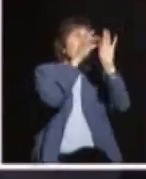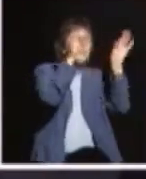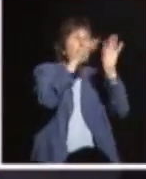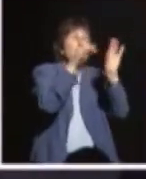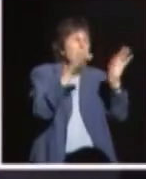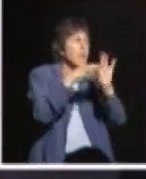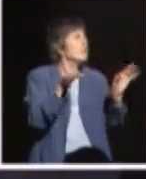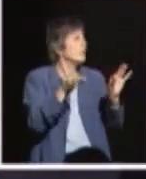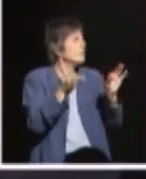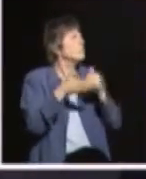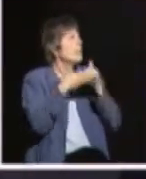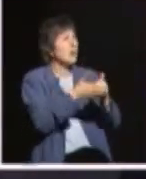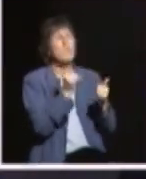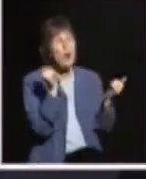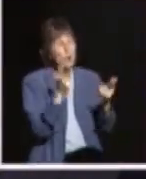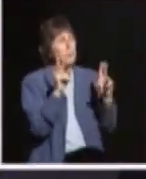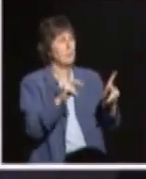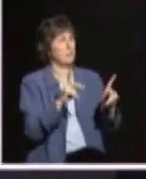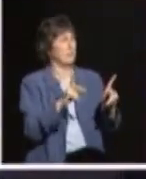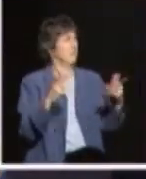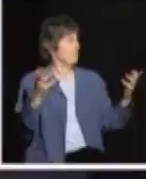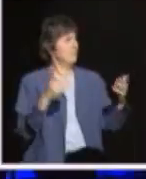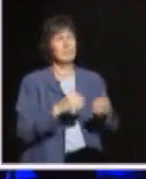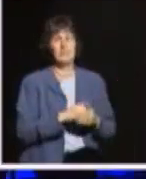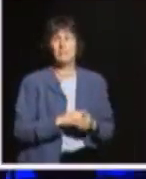So I think this is something that would help all of society.